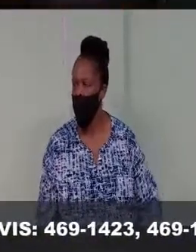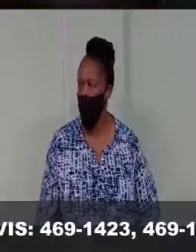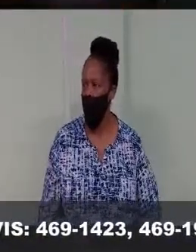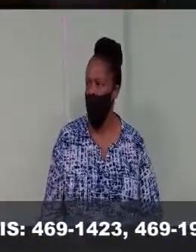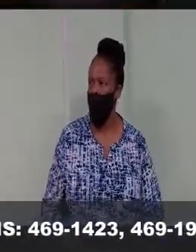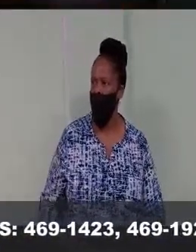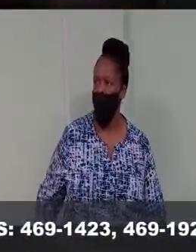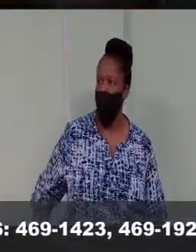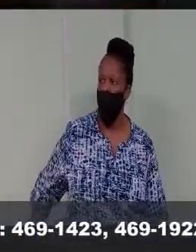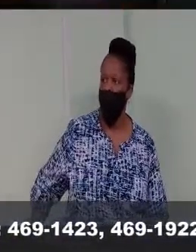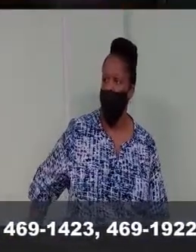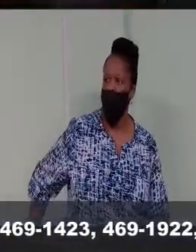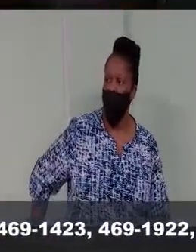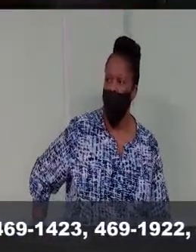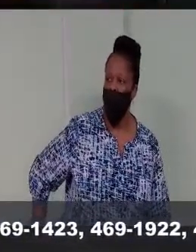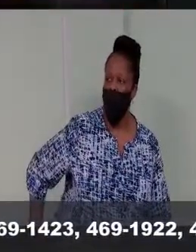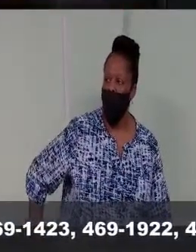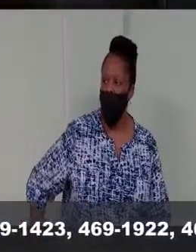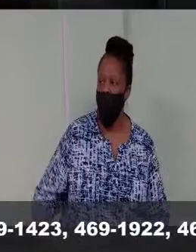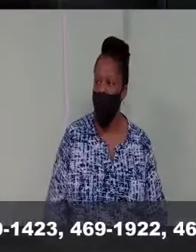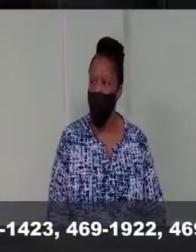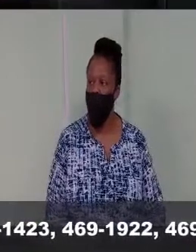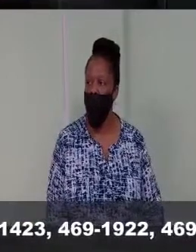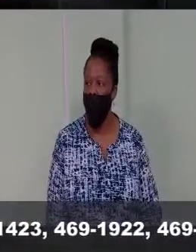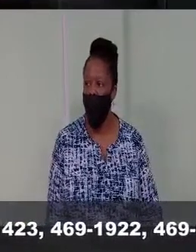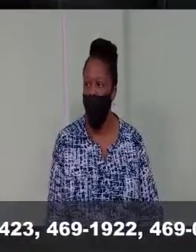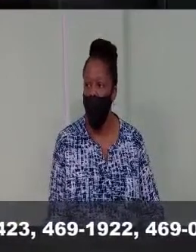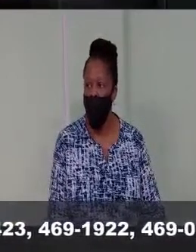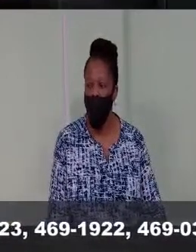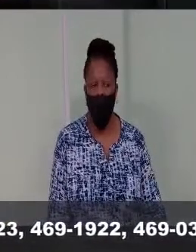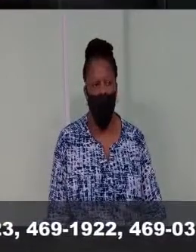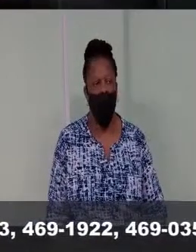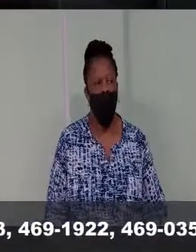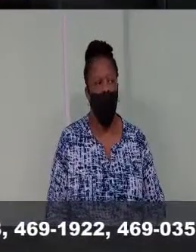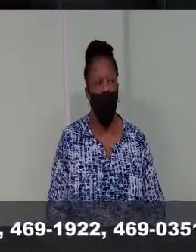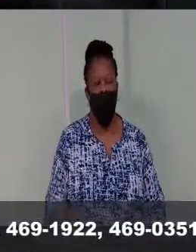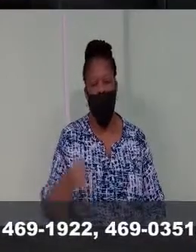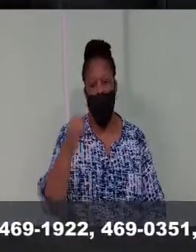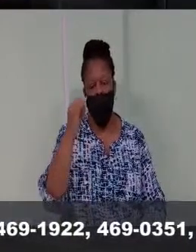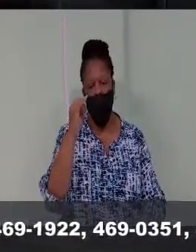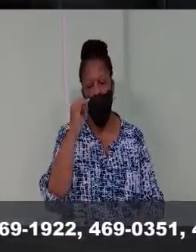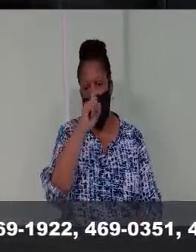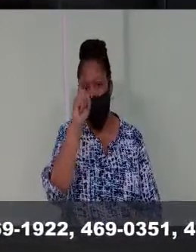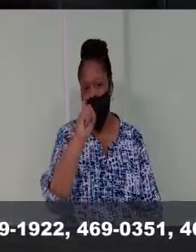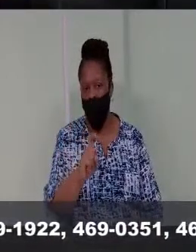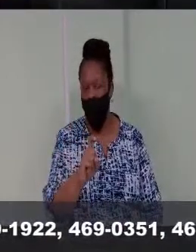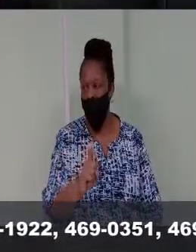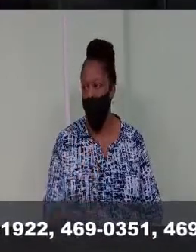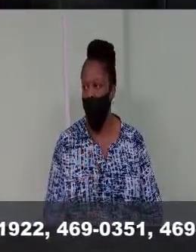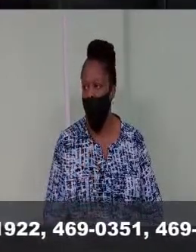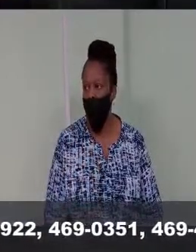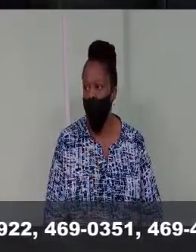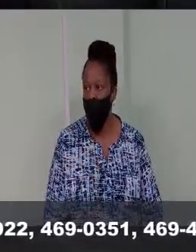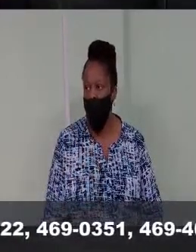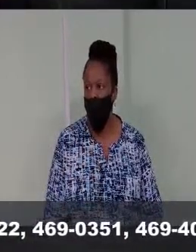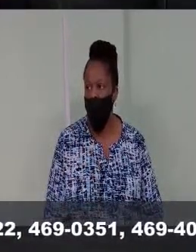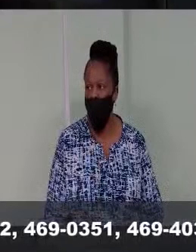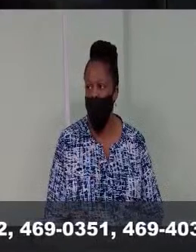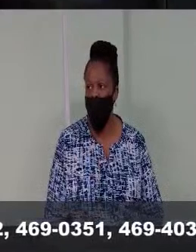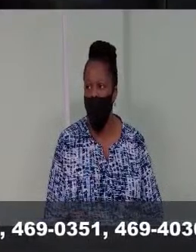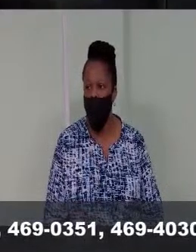And this last question has to do with the CARICOM bubble and travel within the bubble.